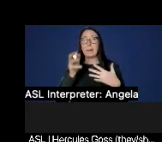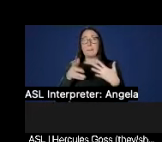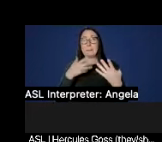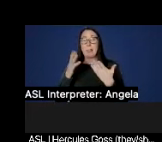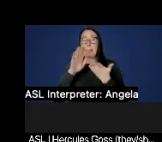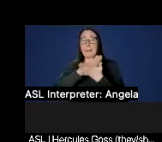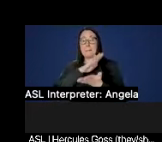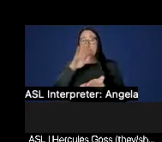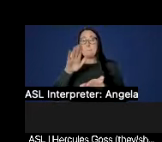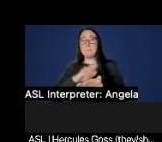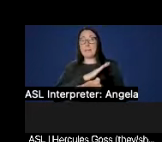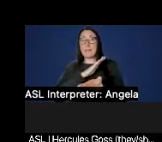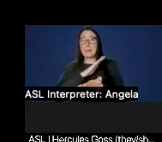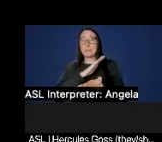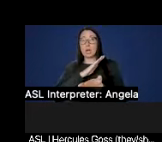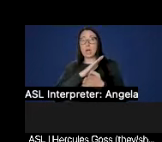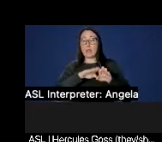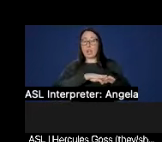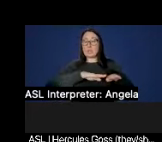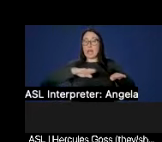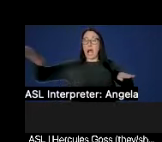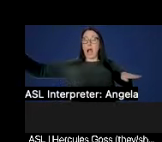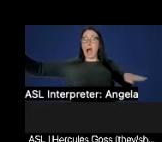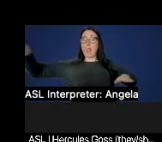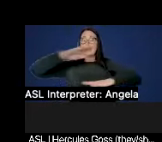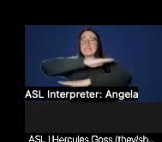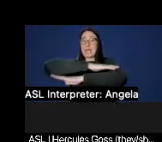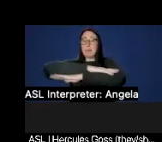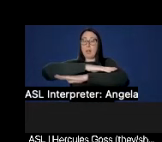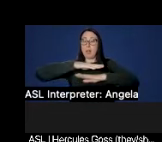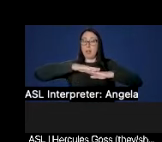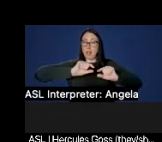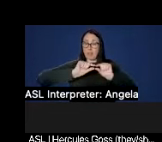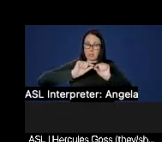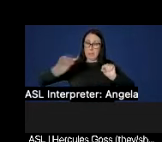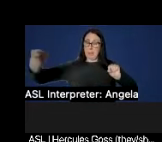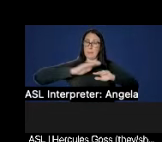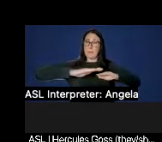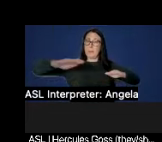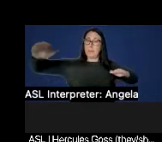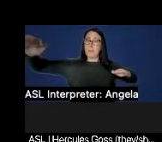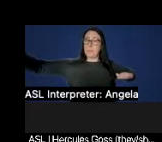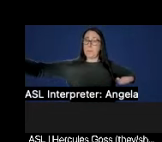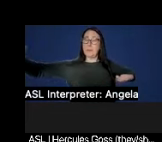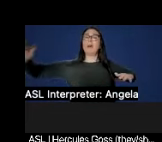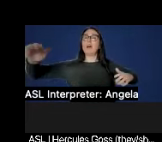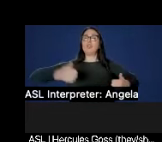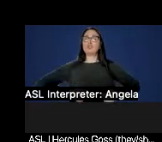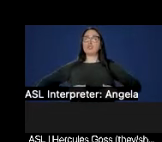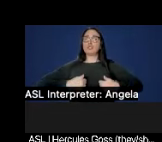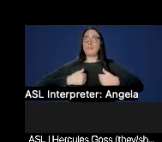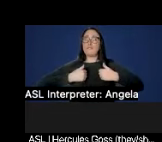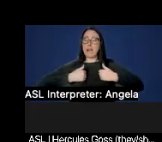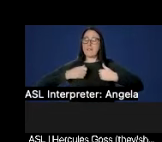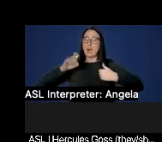paper that goes over the table at the doctor's office. And typically the survivor is asked to stand on that while